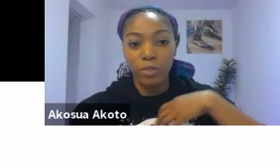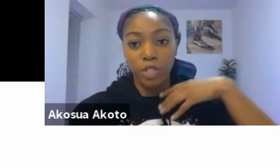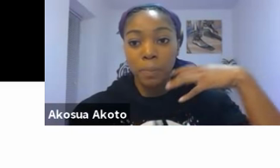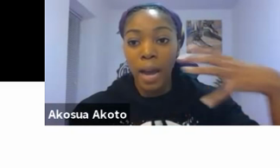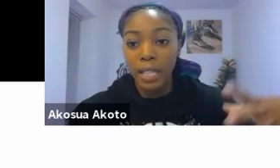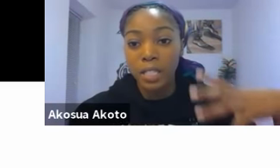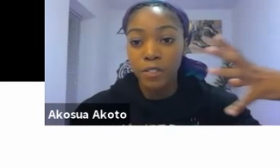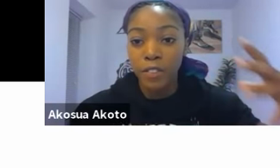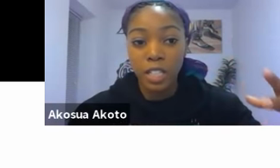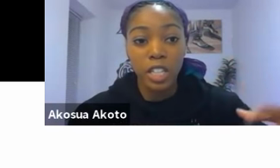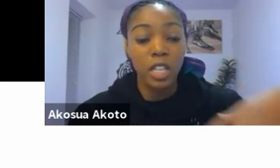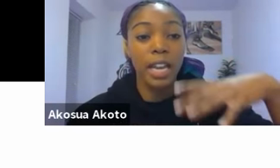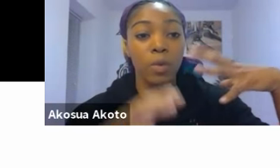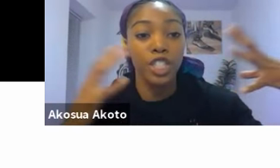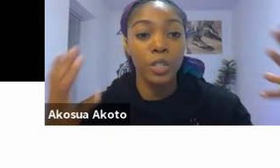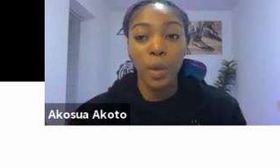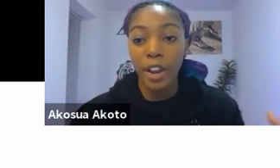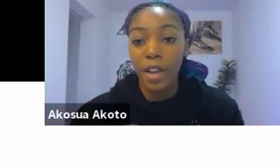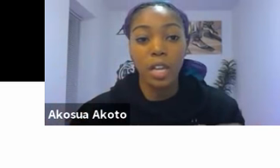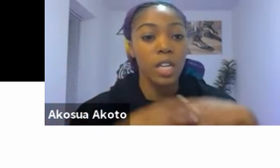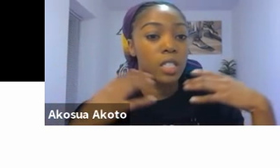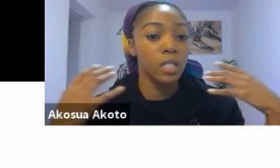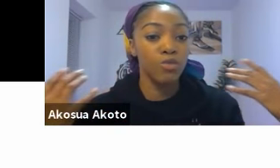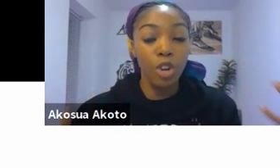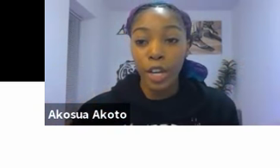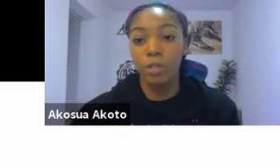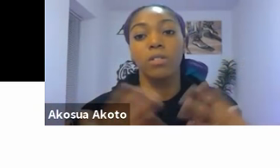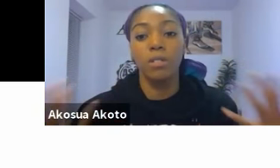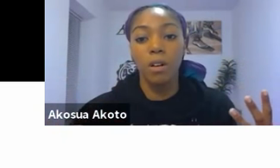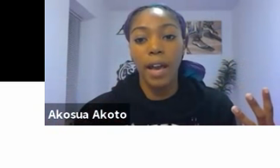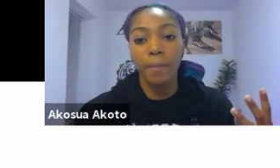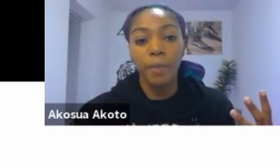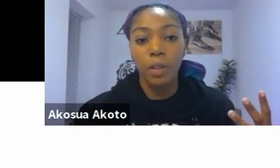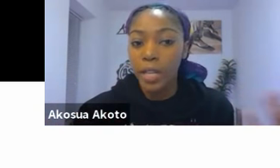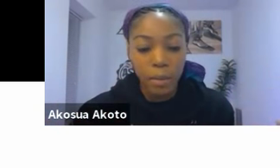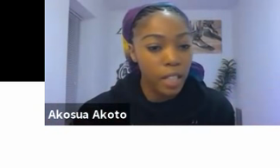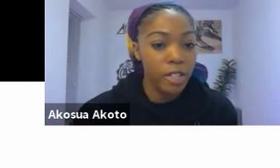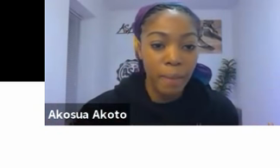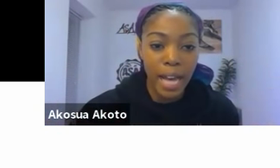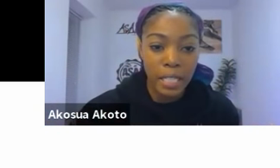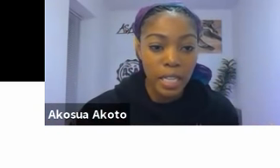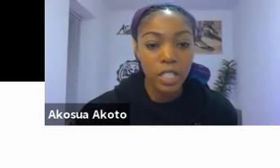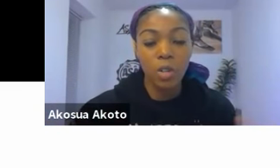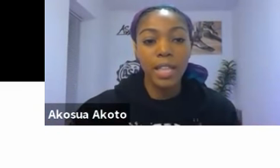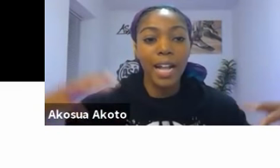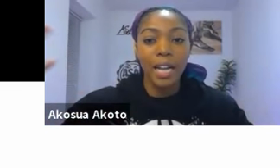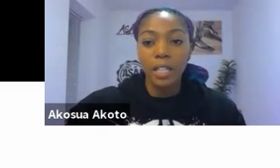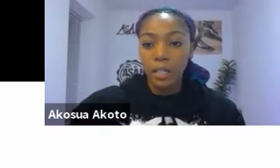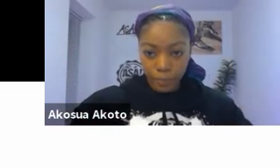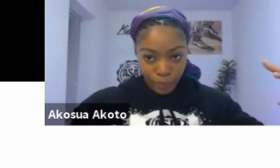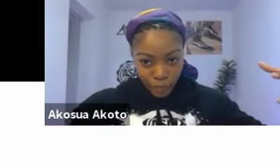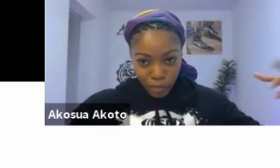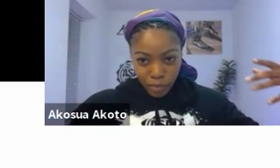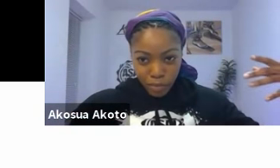at responding to the function. Look at what she's wearing. It's royal, okay? Queen mother is passing. So that kind